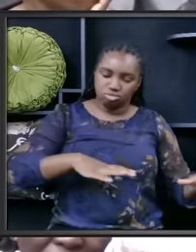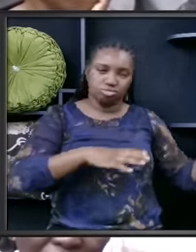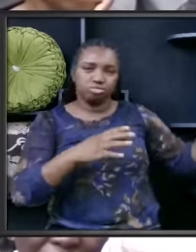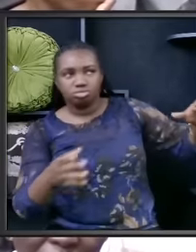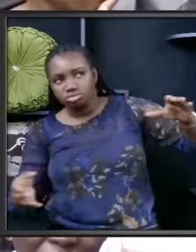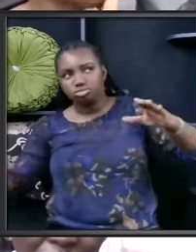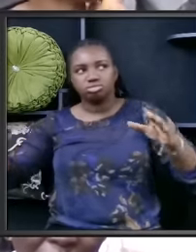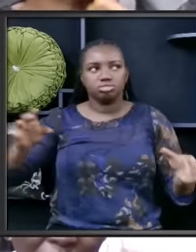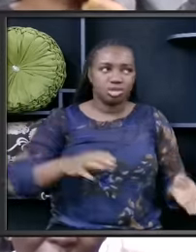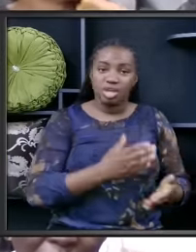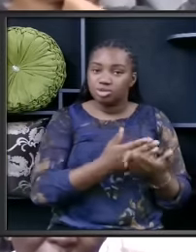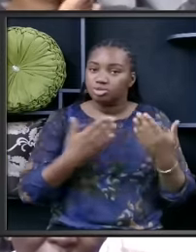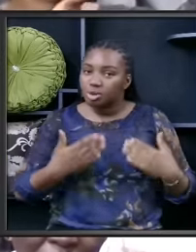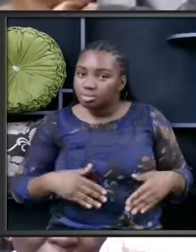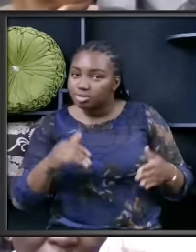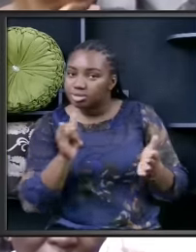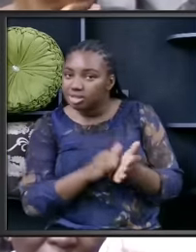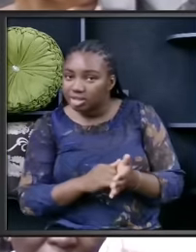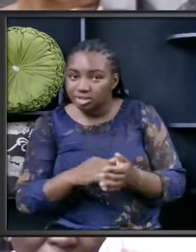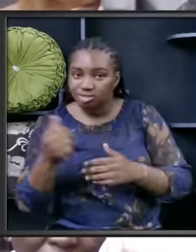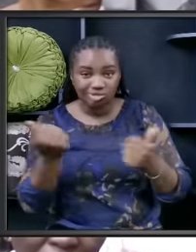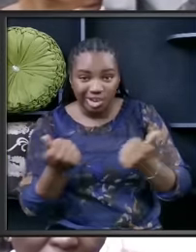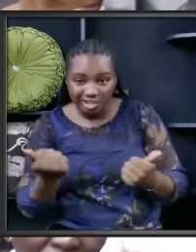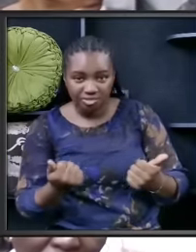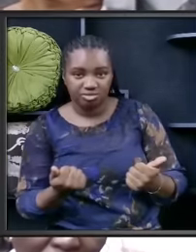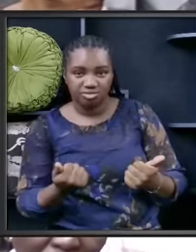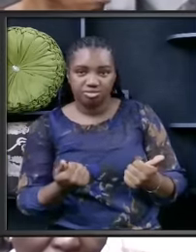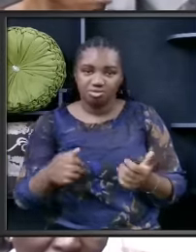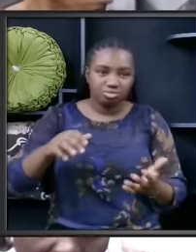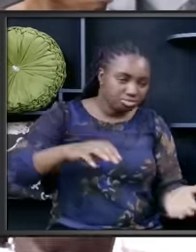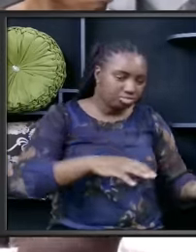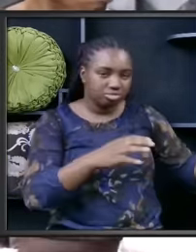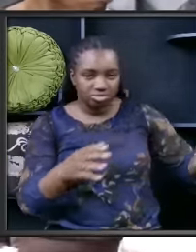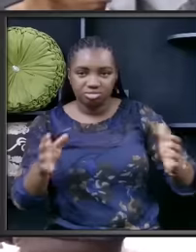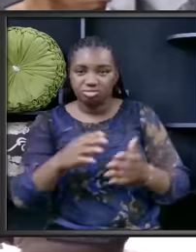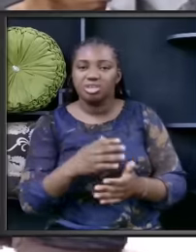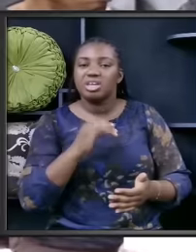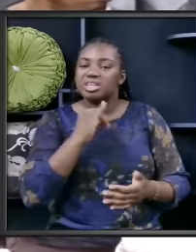Now like this, somebody will enter steering. So, now like that.